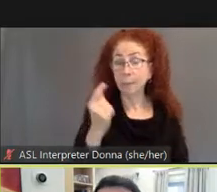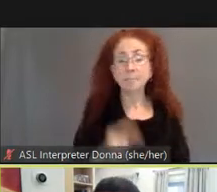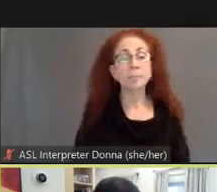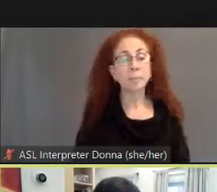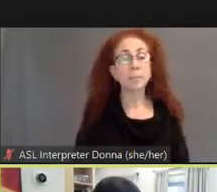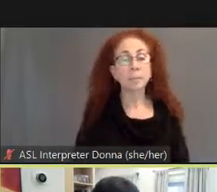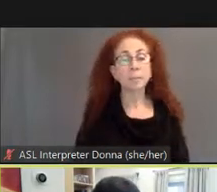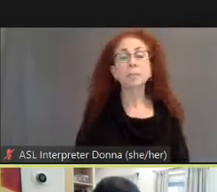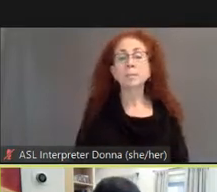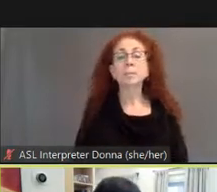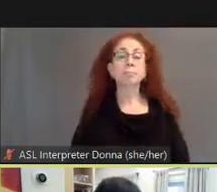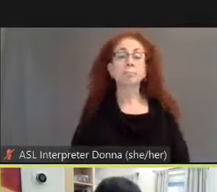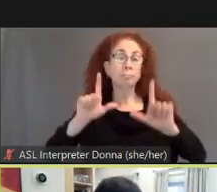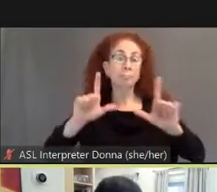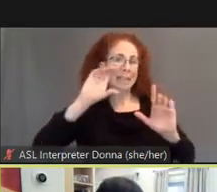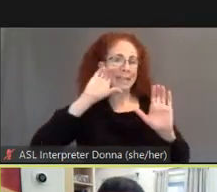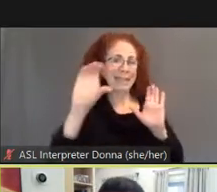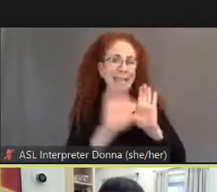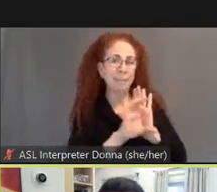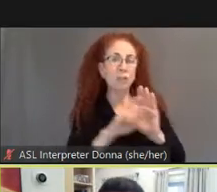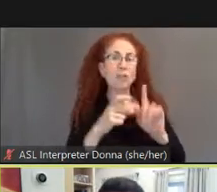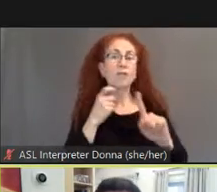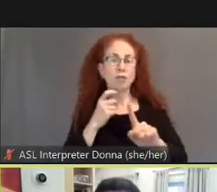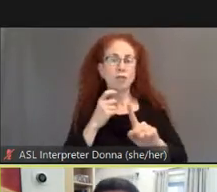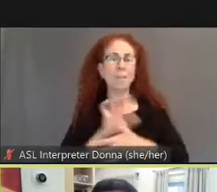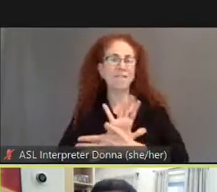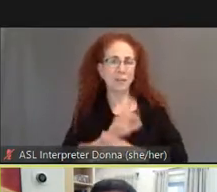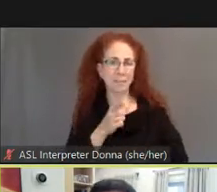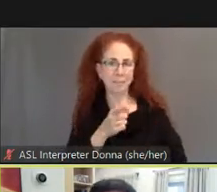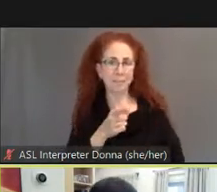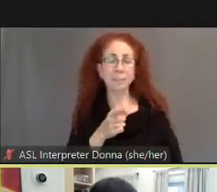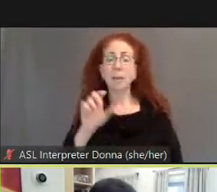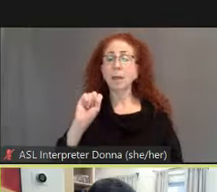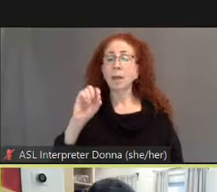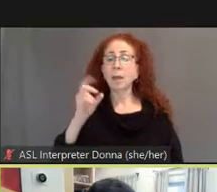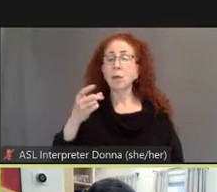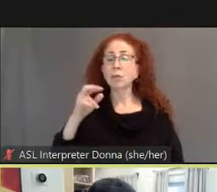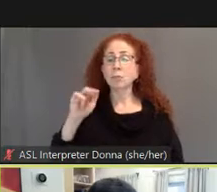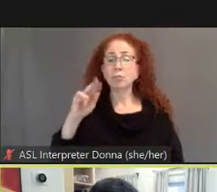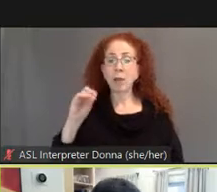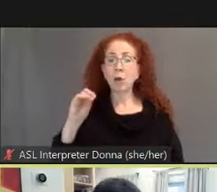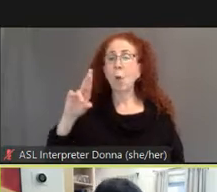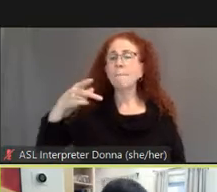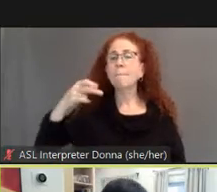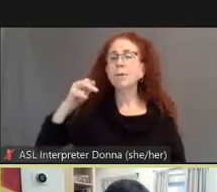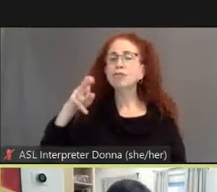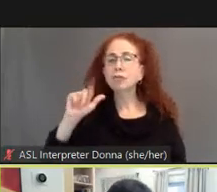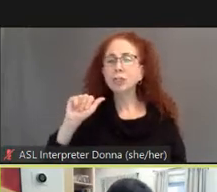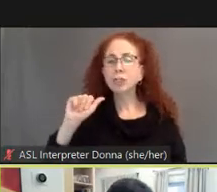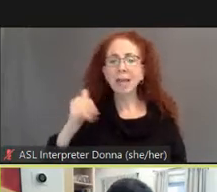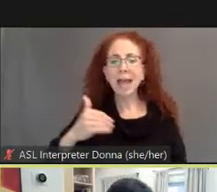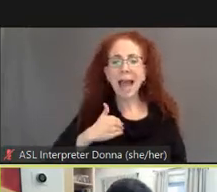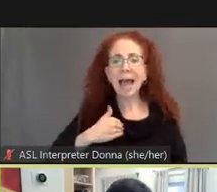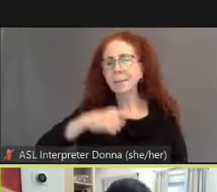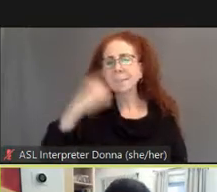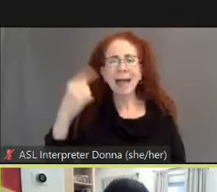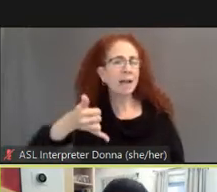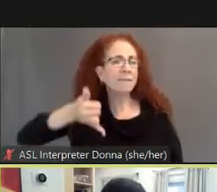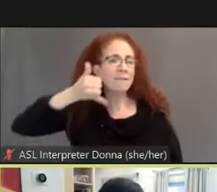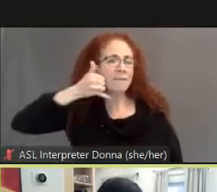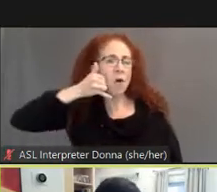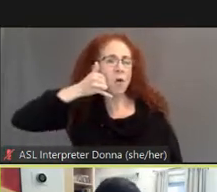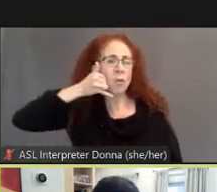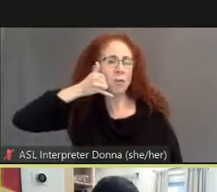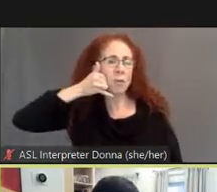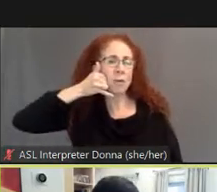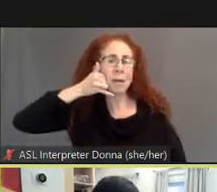a still image from the film in which soprano Patricia Rissette is holding a black telephone in a